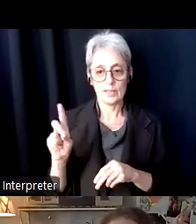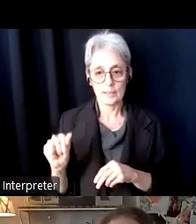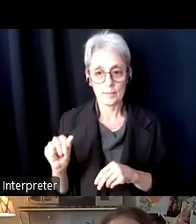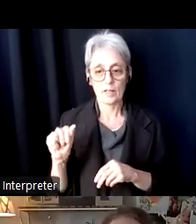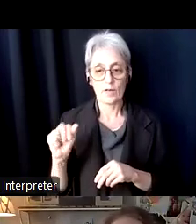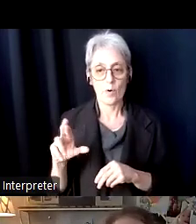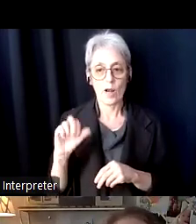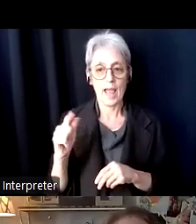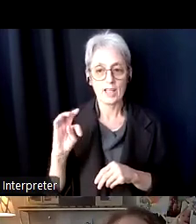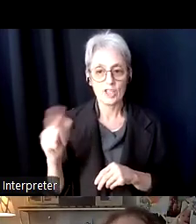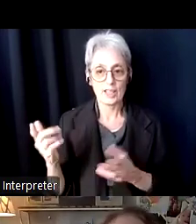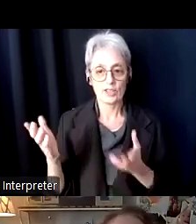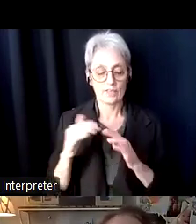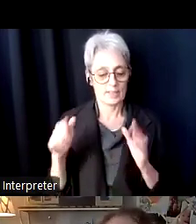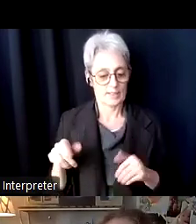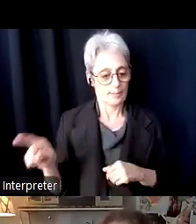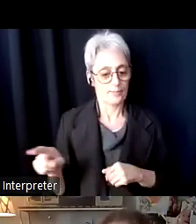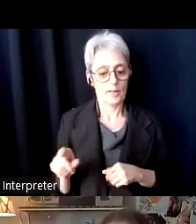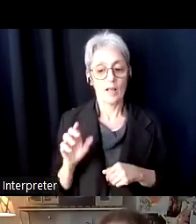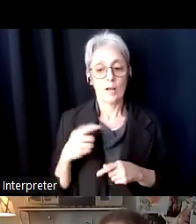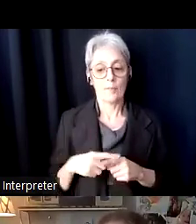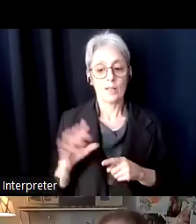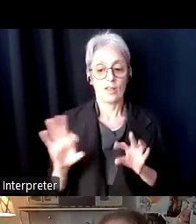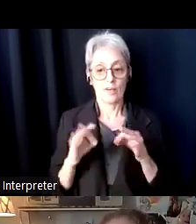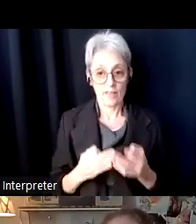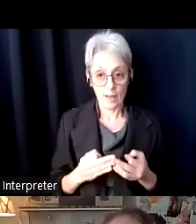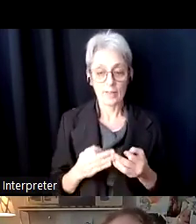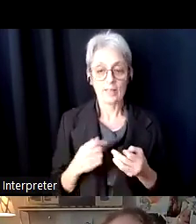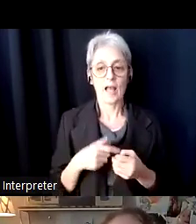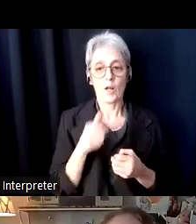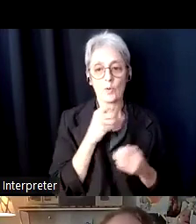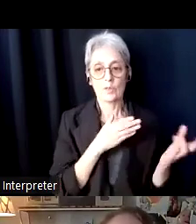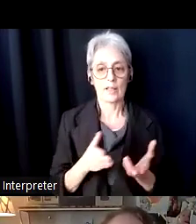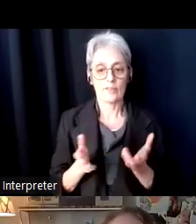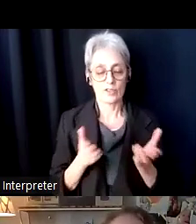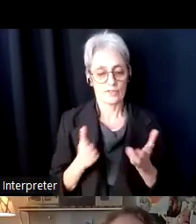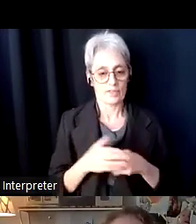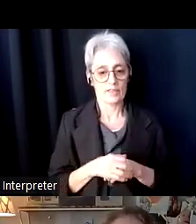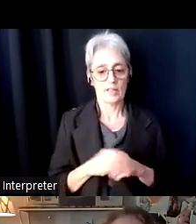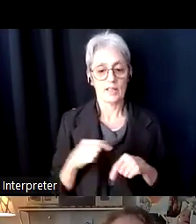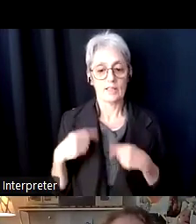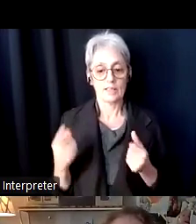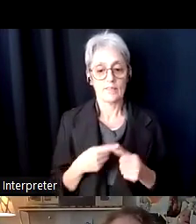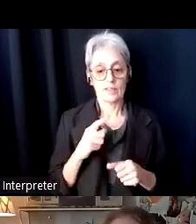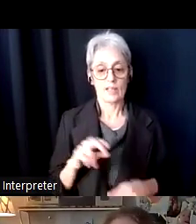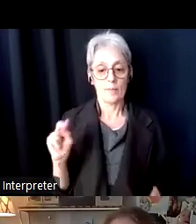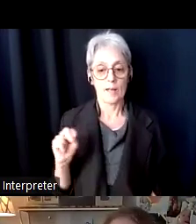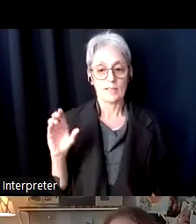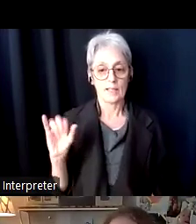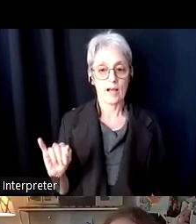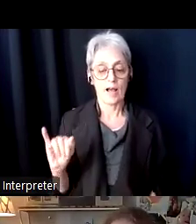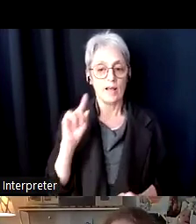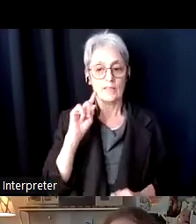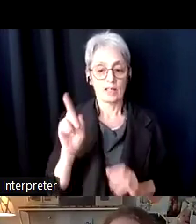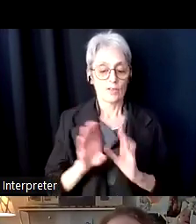systems, their families, and those who deliver services. Since the first NCI Intellectual and Developmental